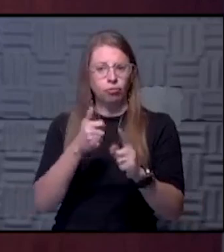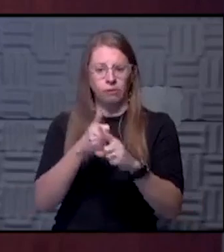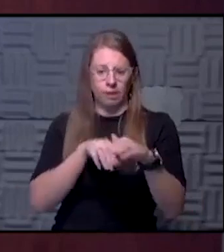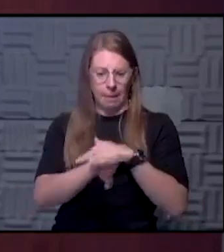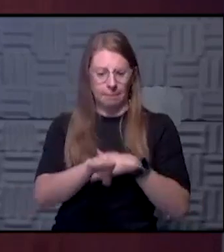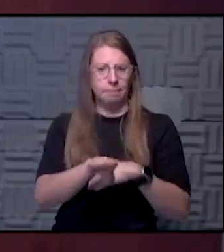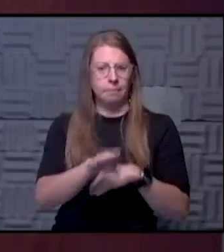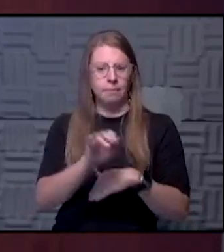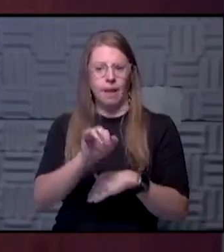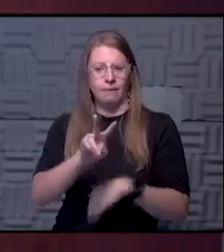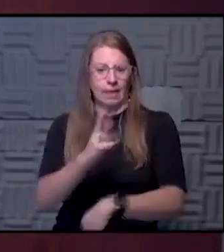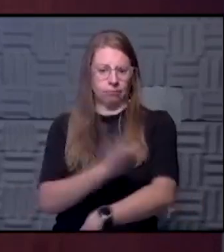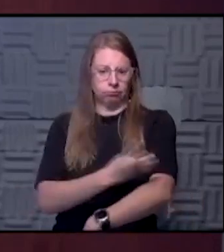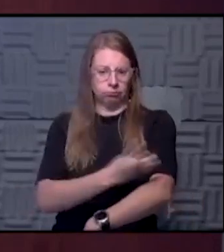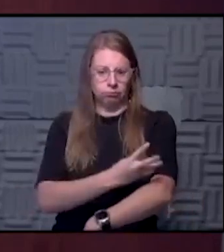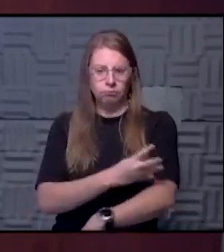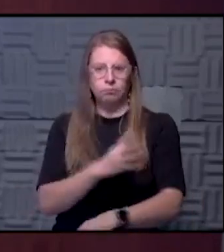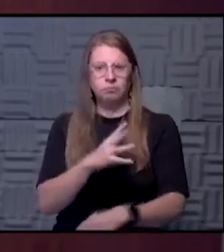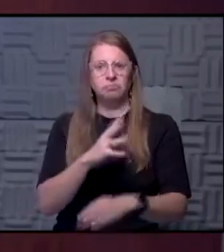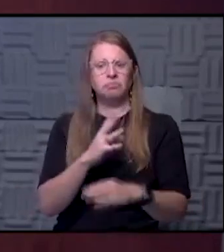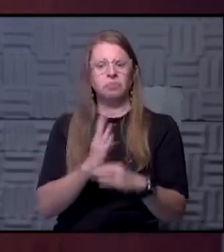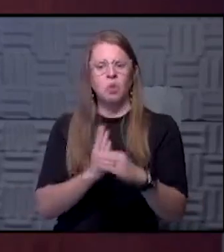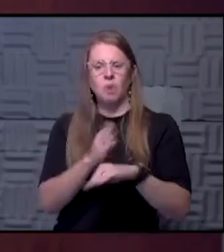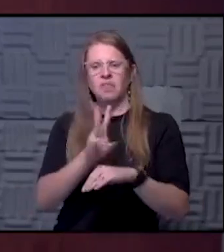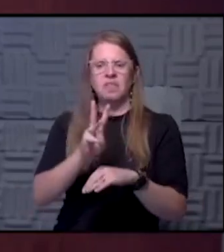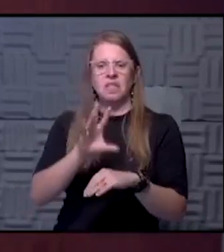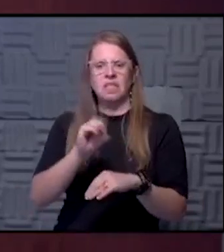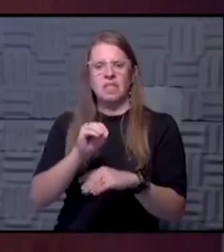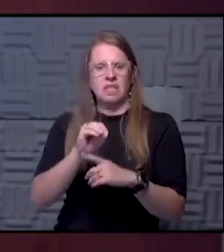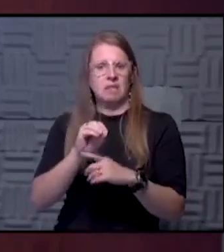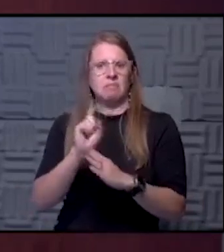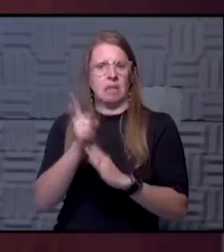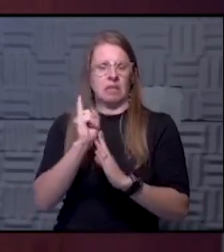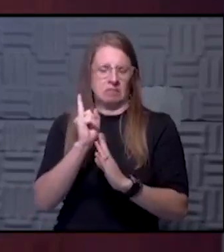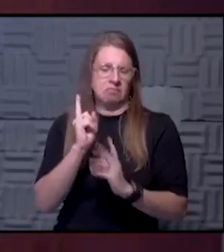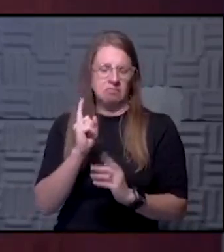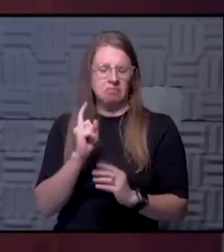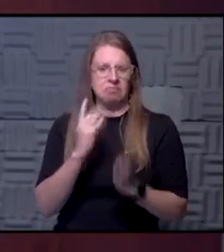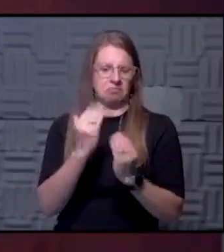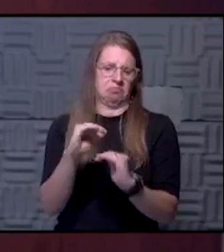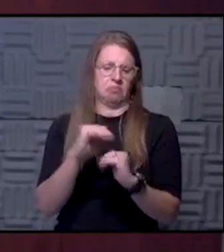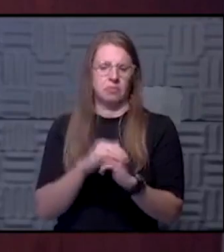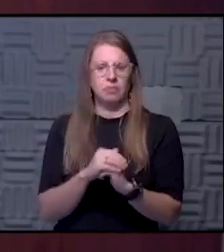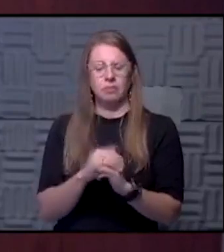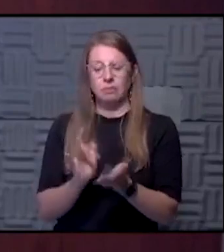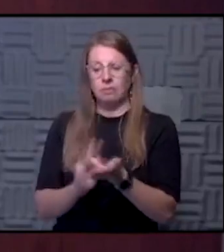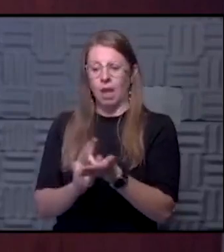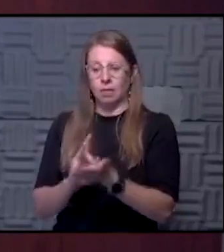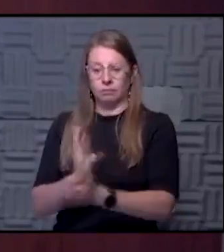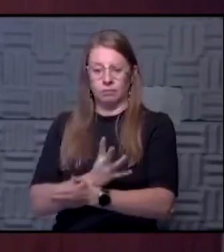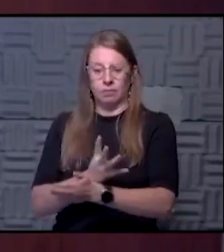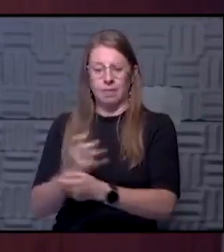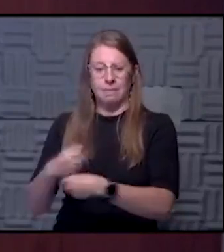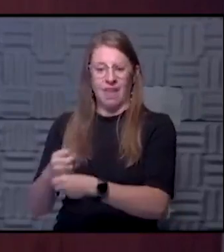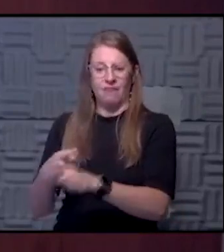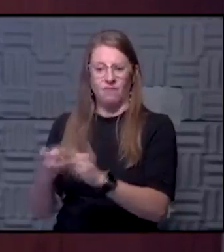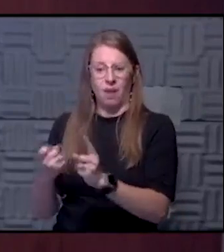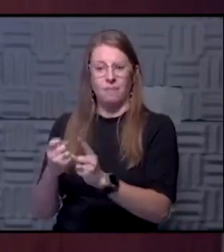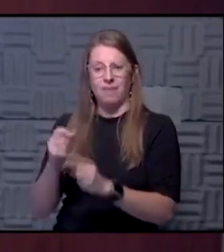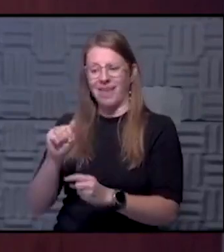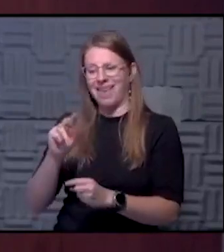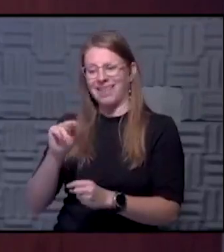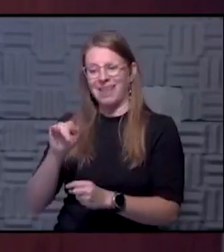get a IV infusion over 60 minutes. The drug was manufactured from antibodies that were isolated